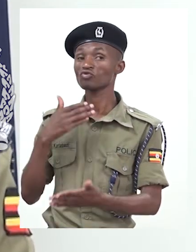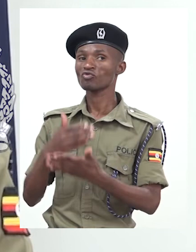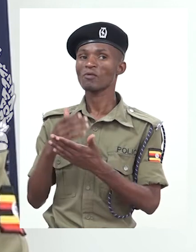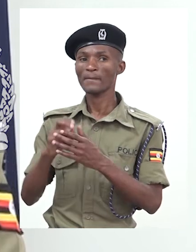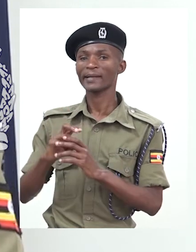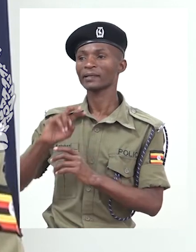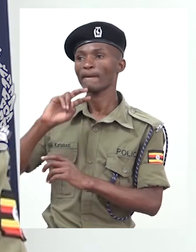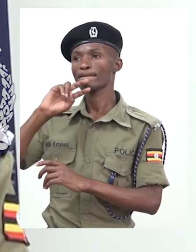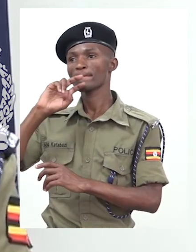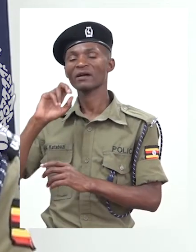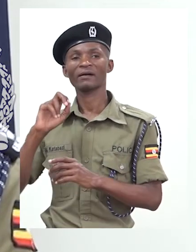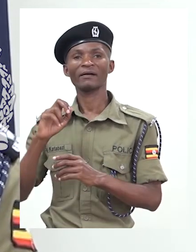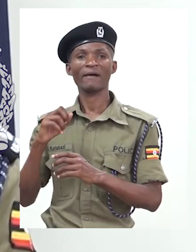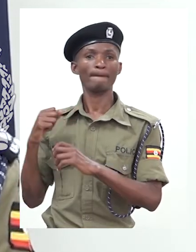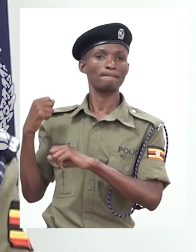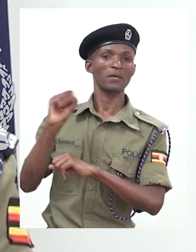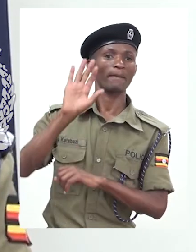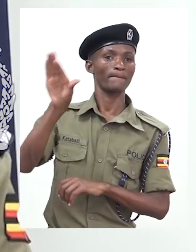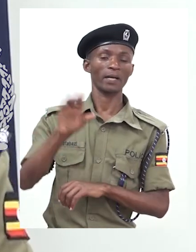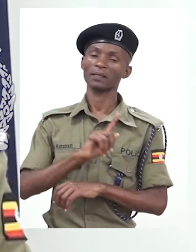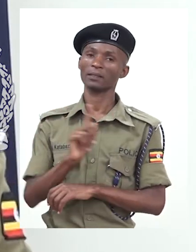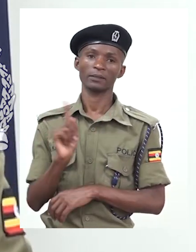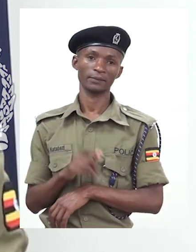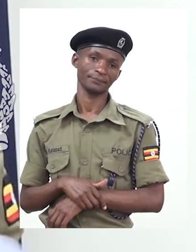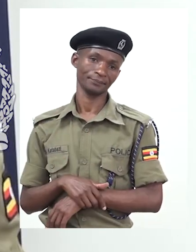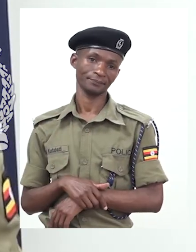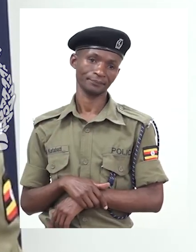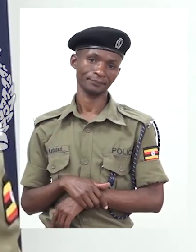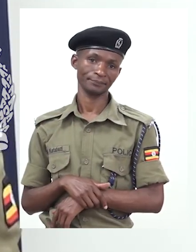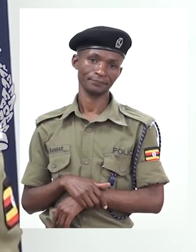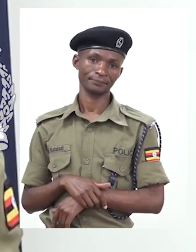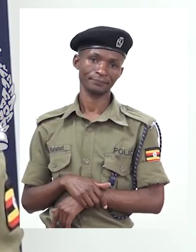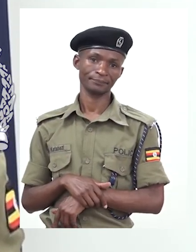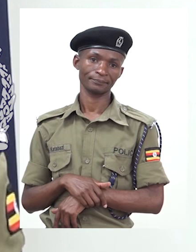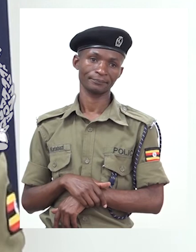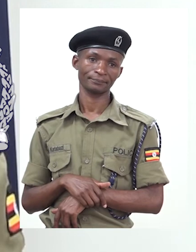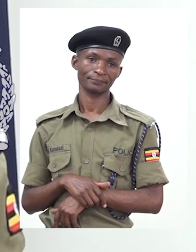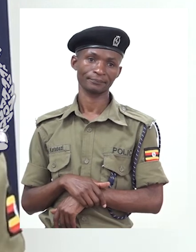and take the law in his own hands.